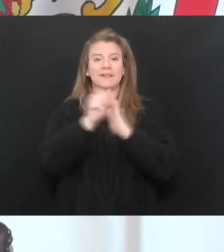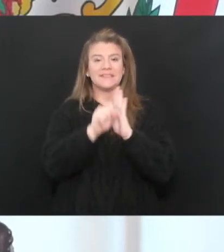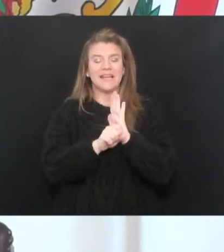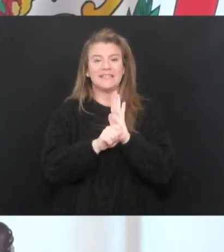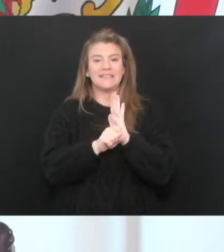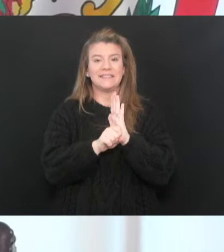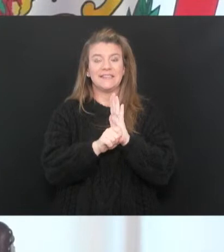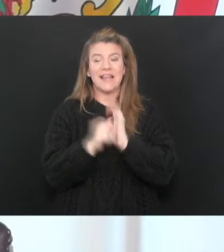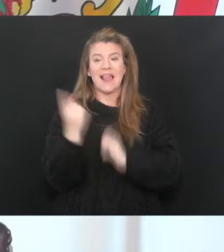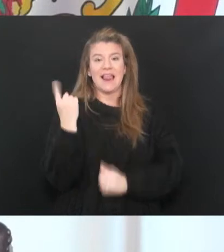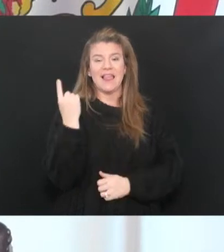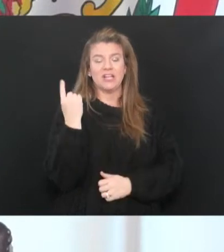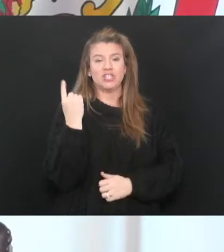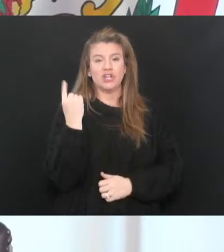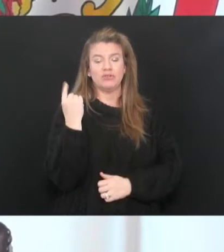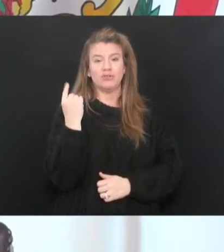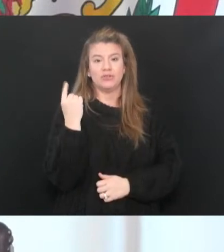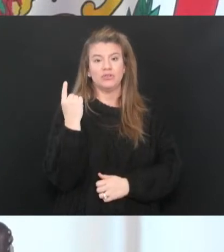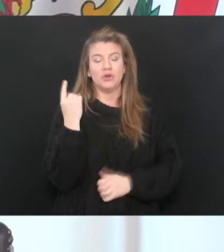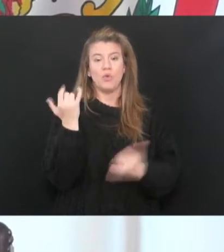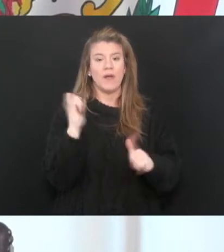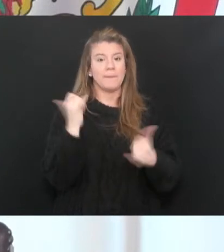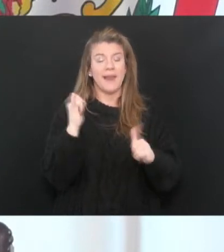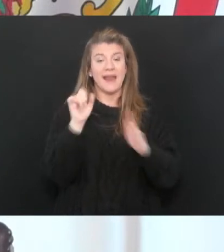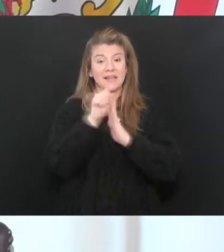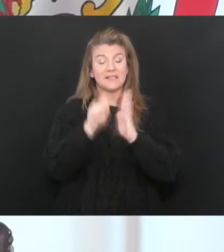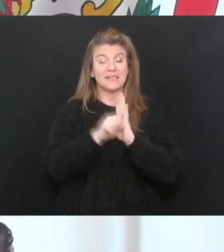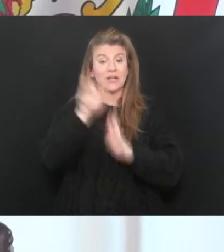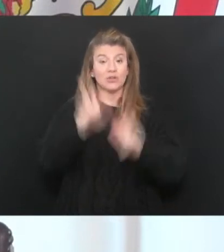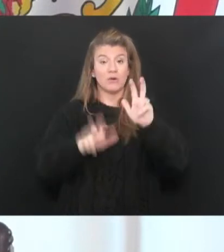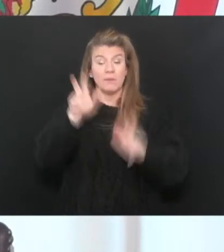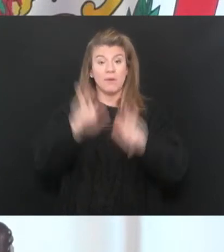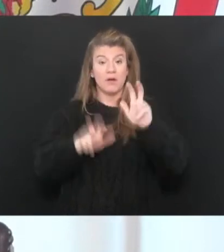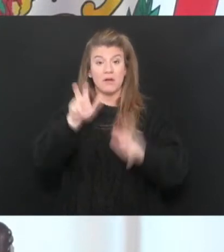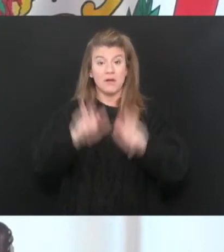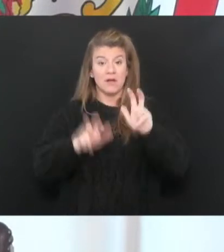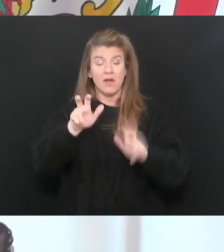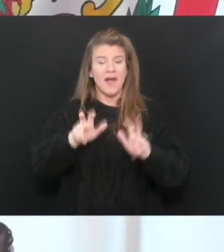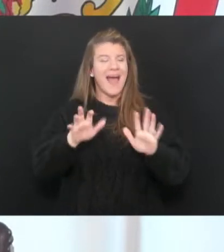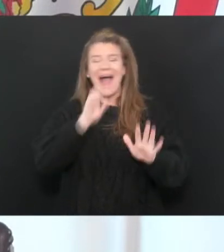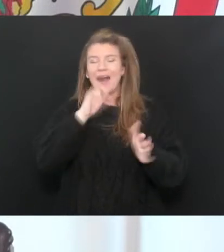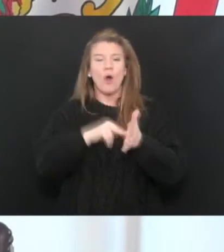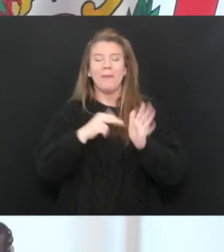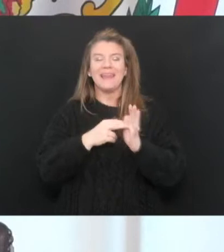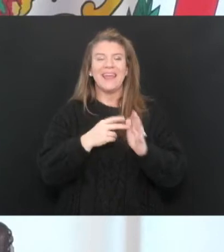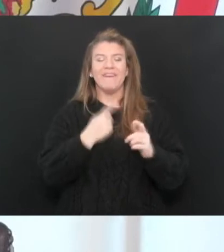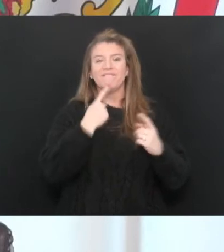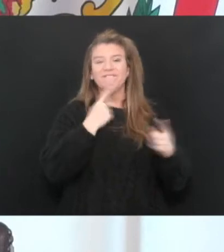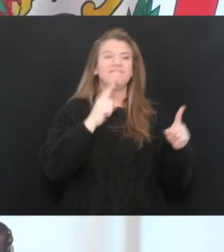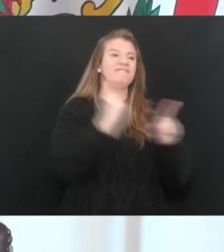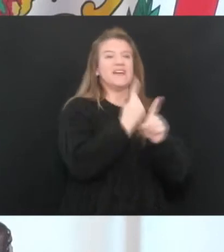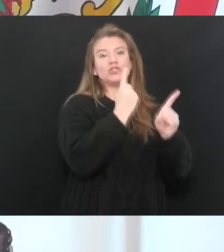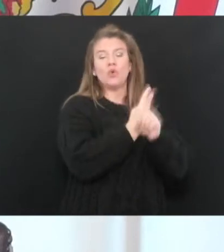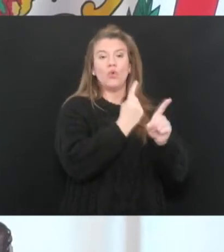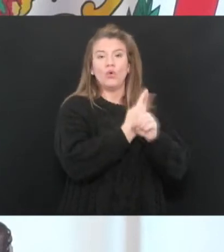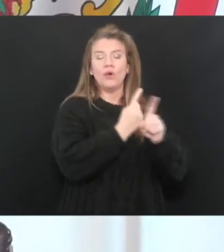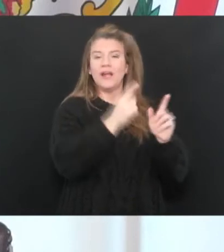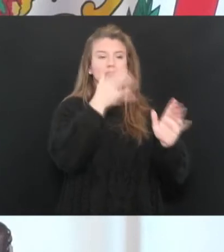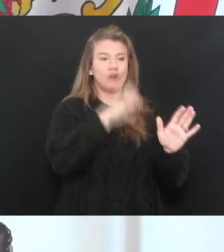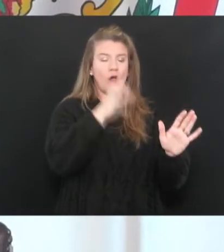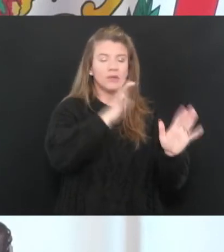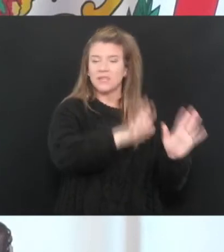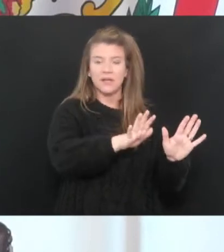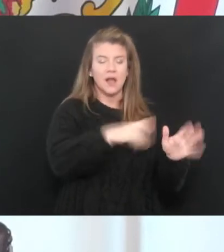that last year, we've played in the state tournament, and I don't mean the official state tournament in Charleston.